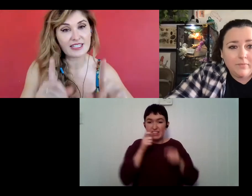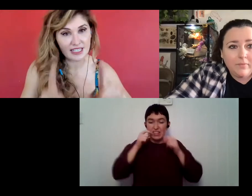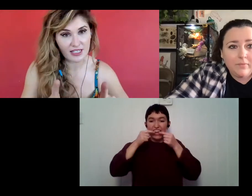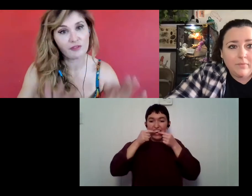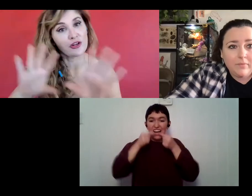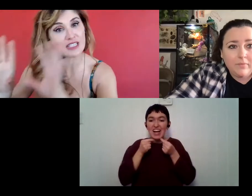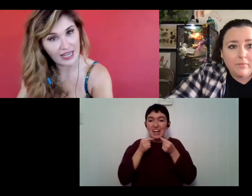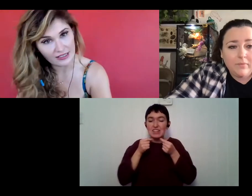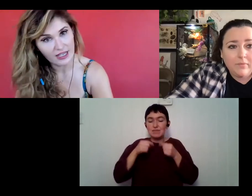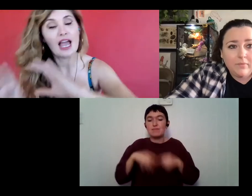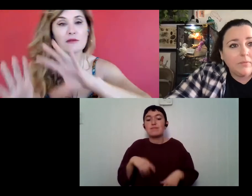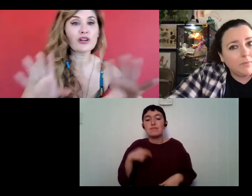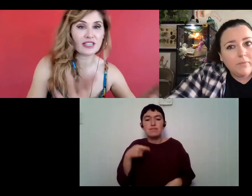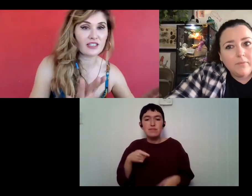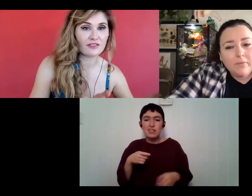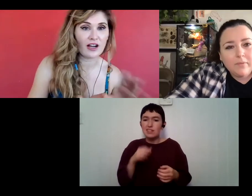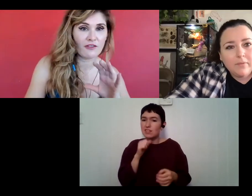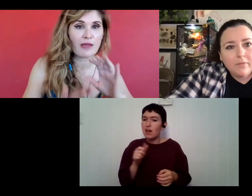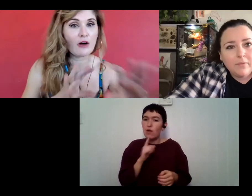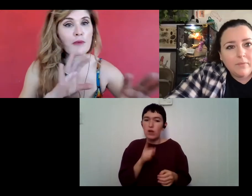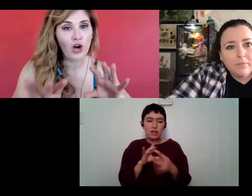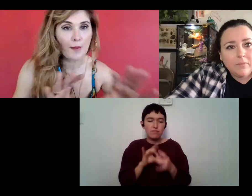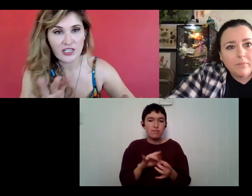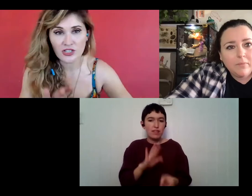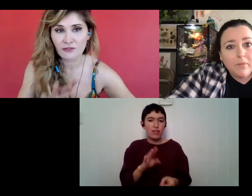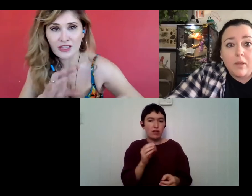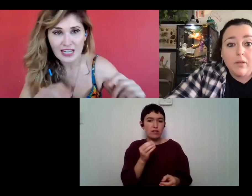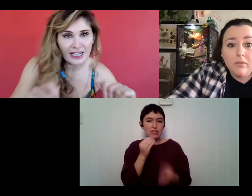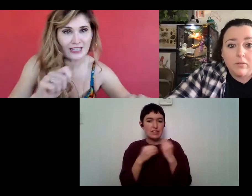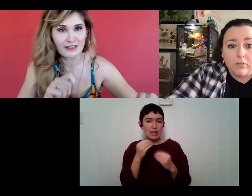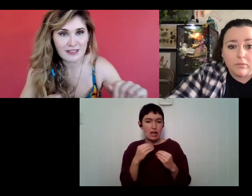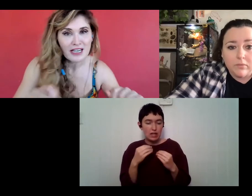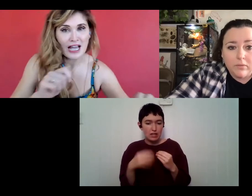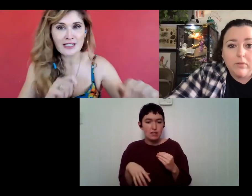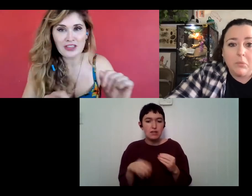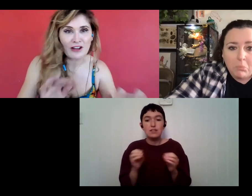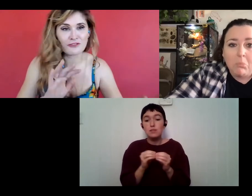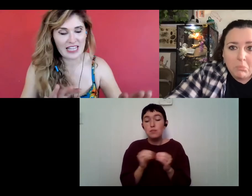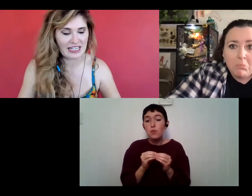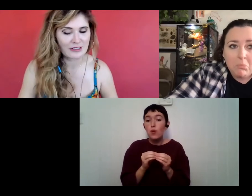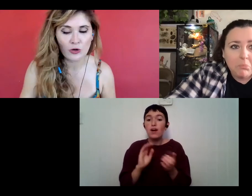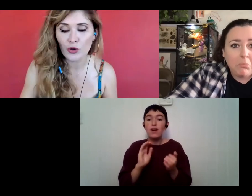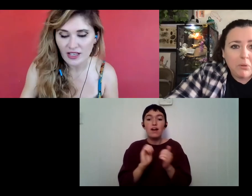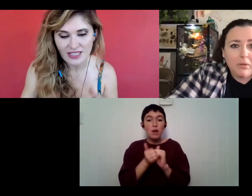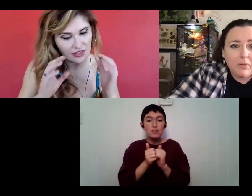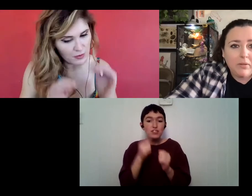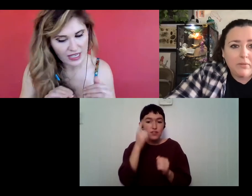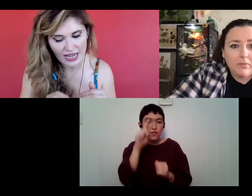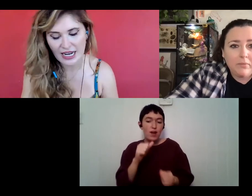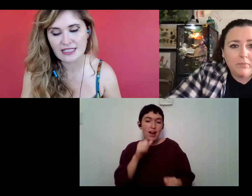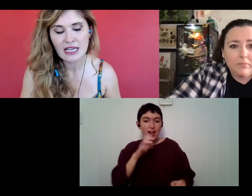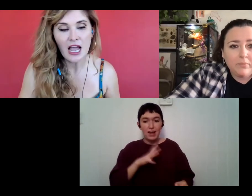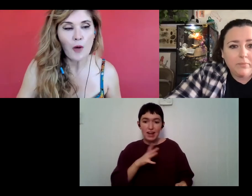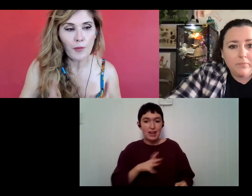less indicative of their diet and more indicative of male-male competition for the ladies. That's how they fight for the ladies. So gorillas have these